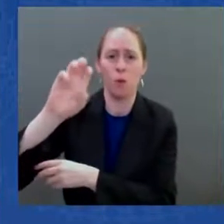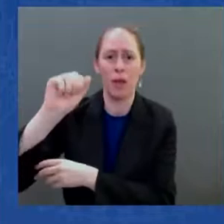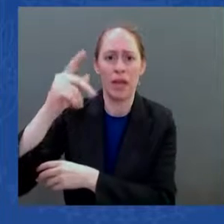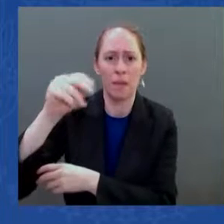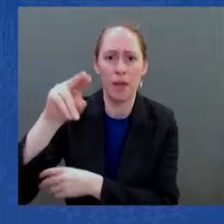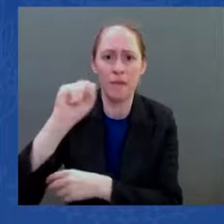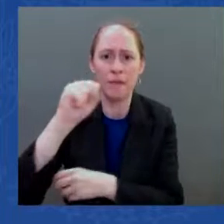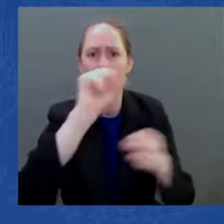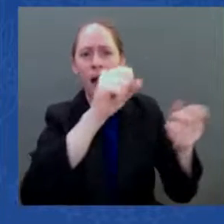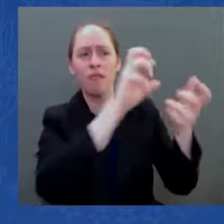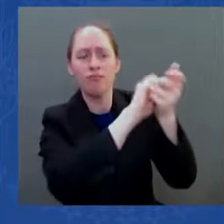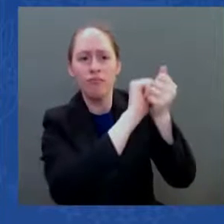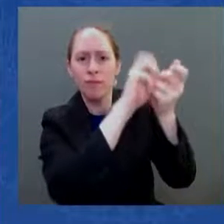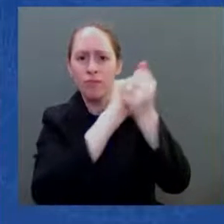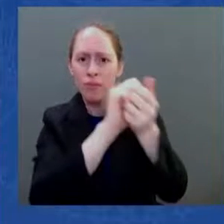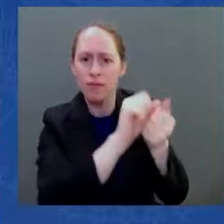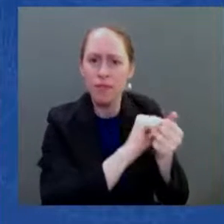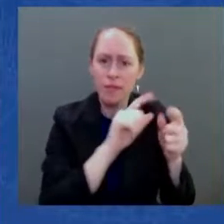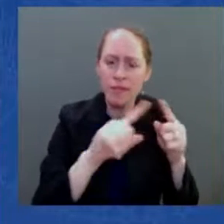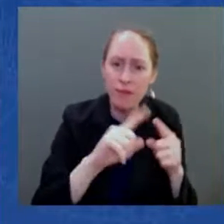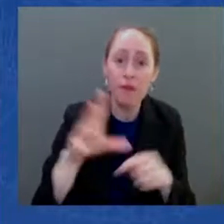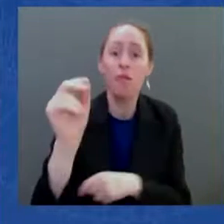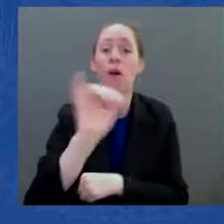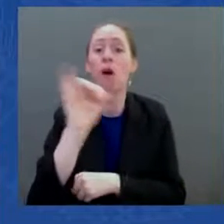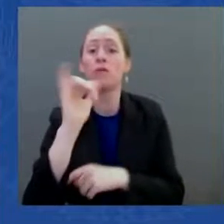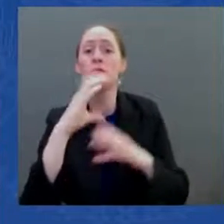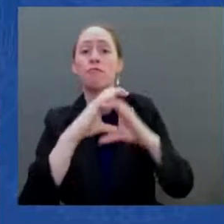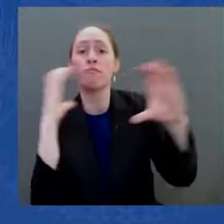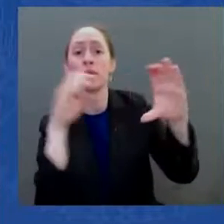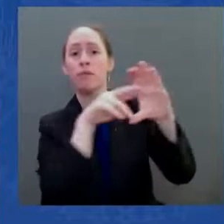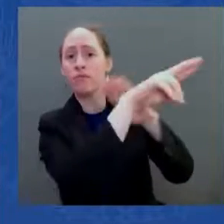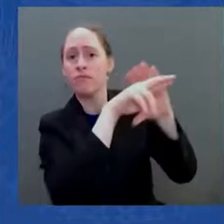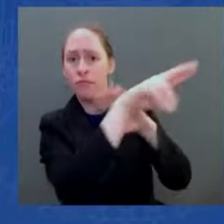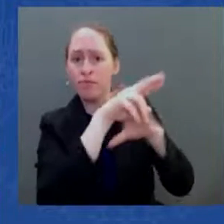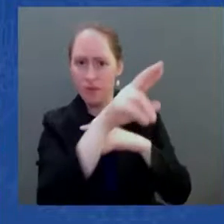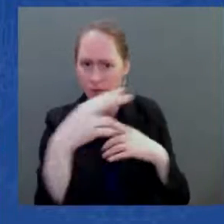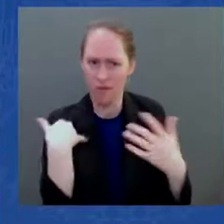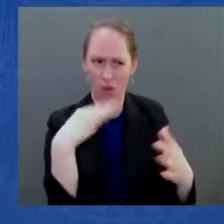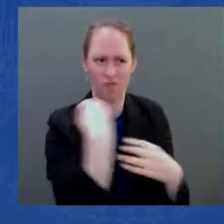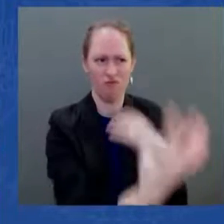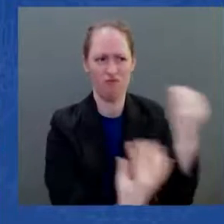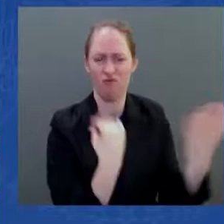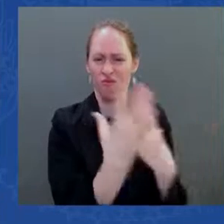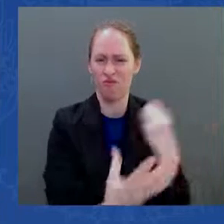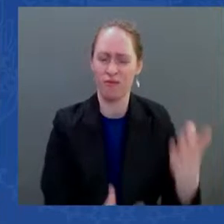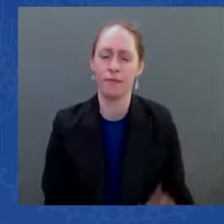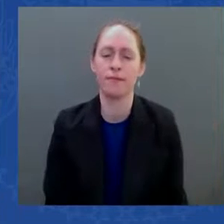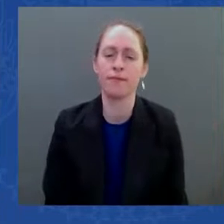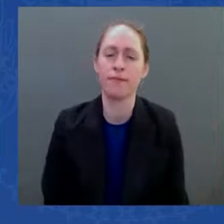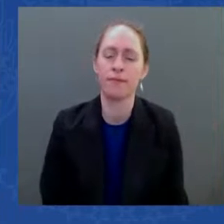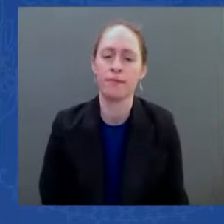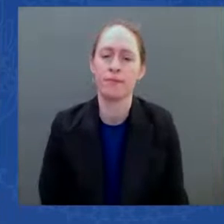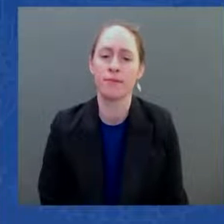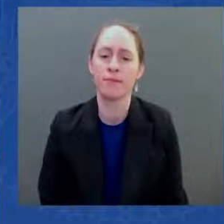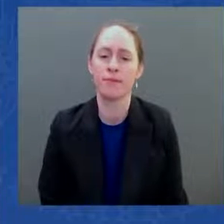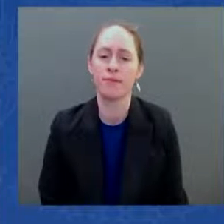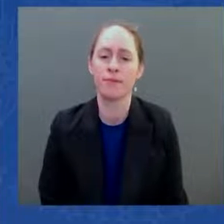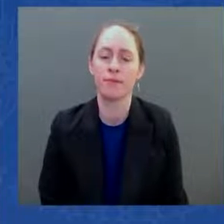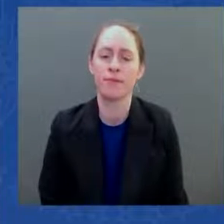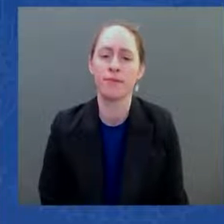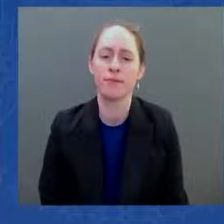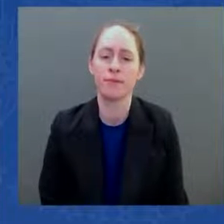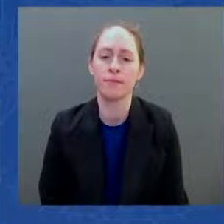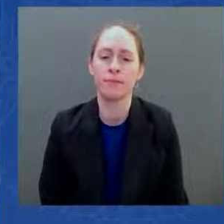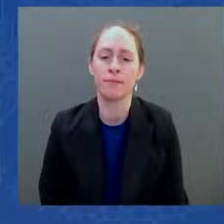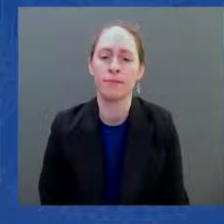than 50 million rounds of ammunition had already been sent. The United States alone has provided 10 anti-armor systems for every